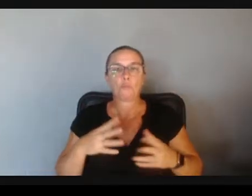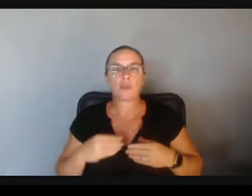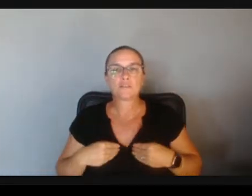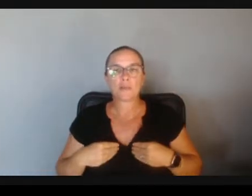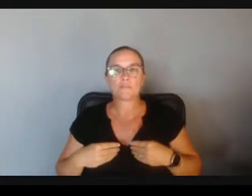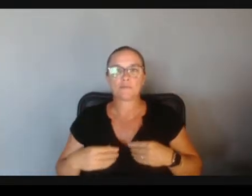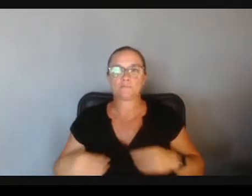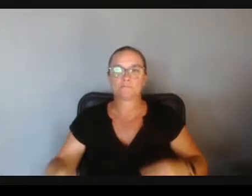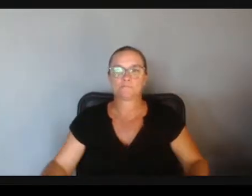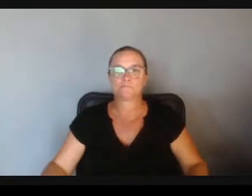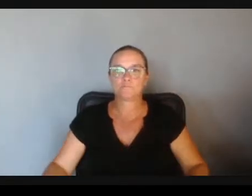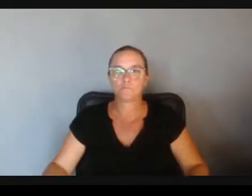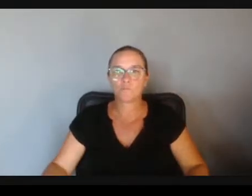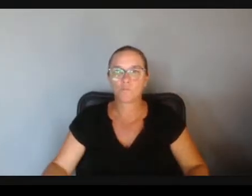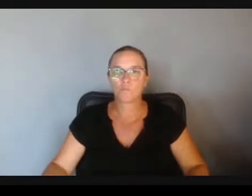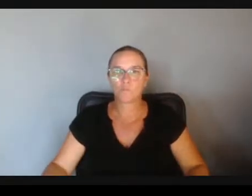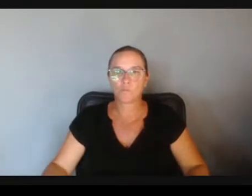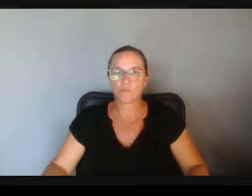through it.